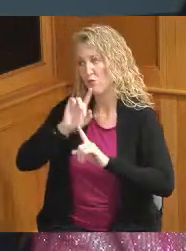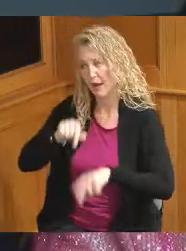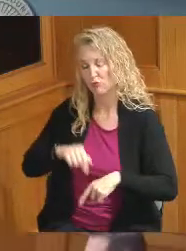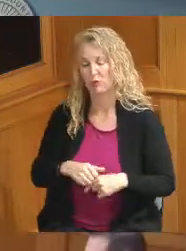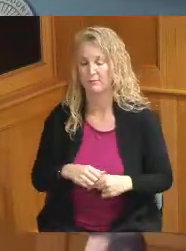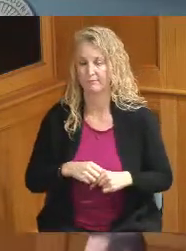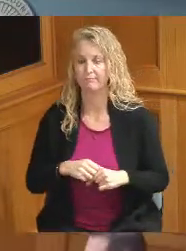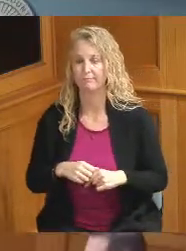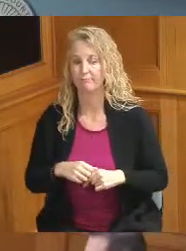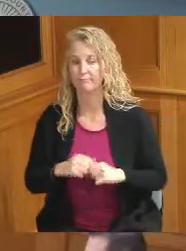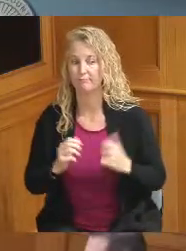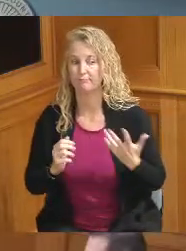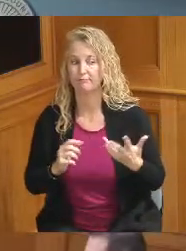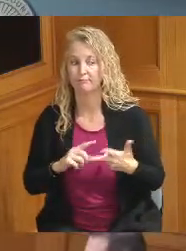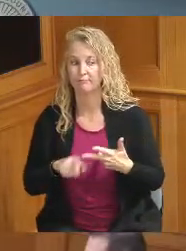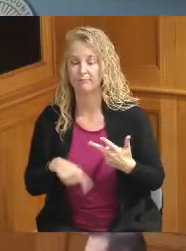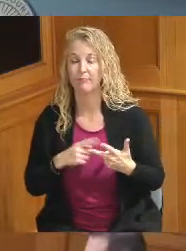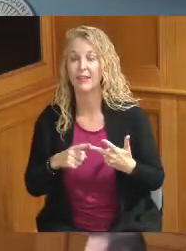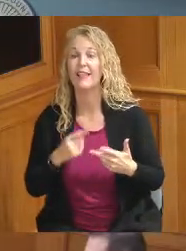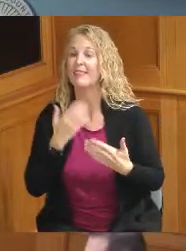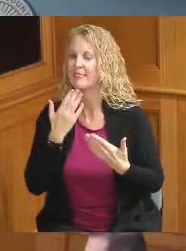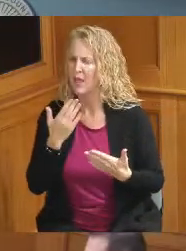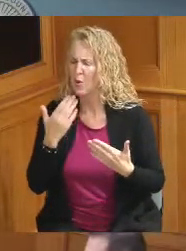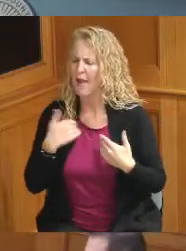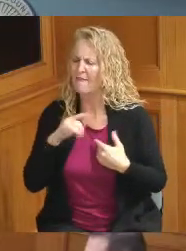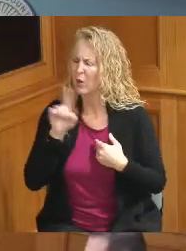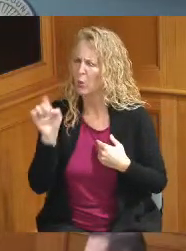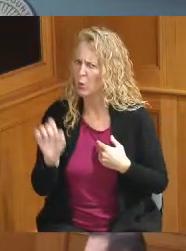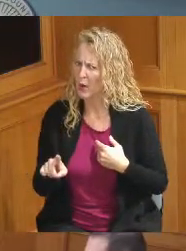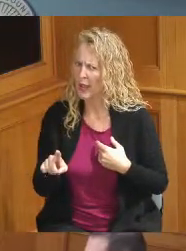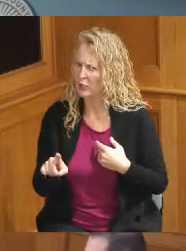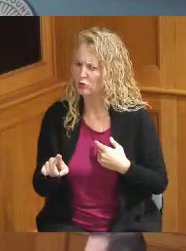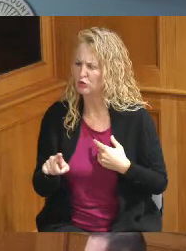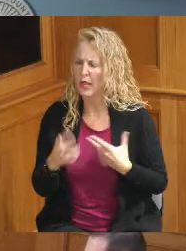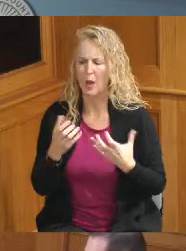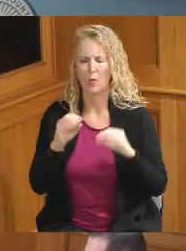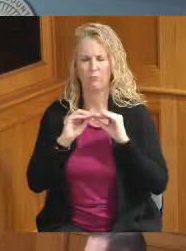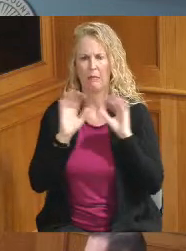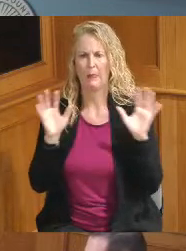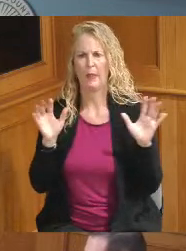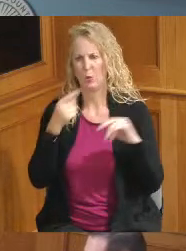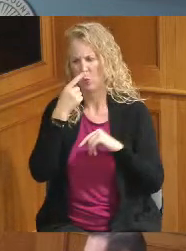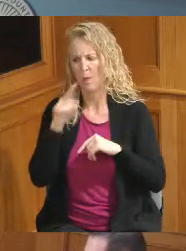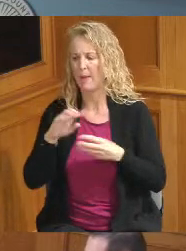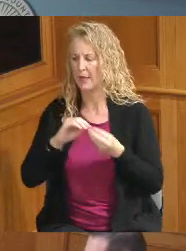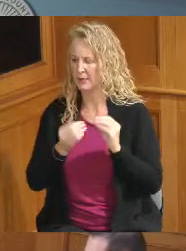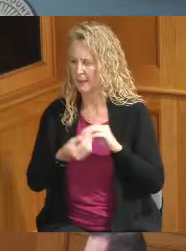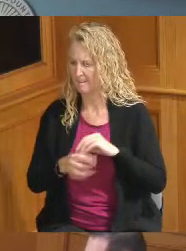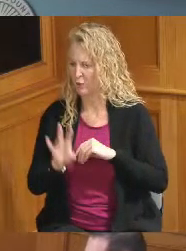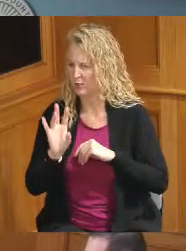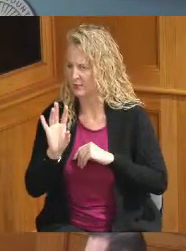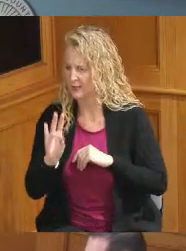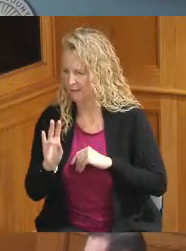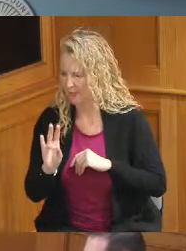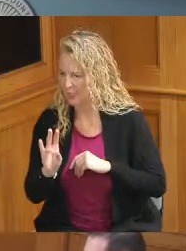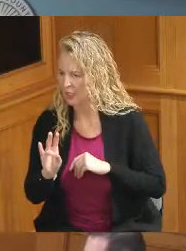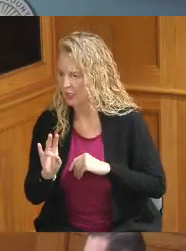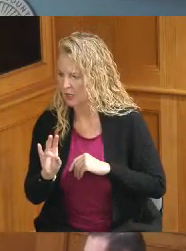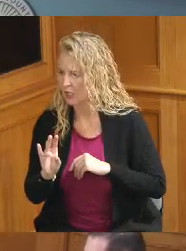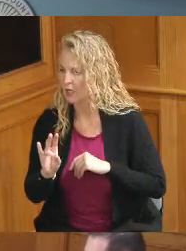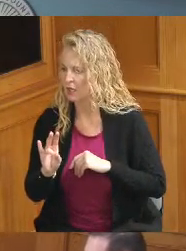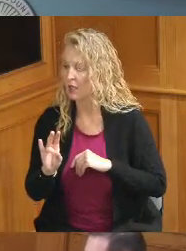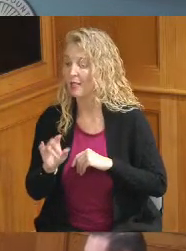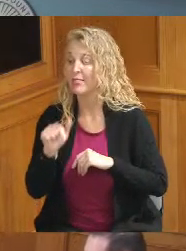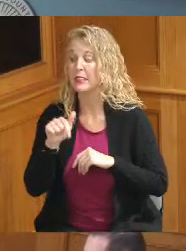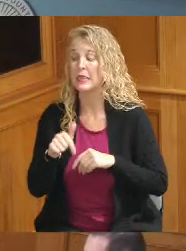have. Thank you. I had a question, just a point of clarification. Item number 7,